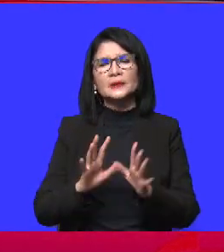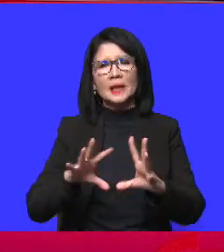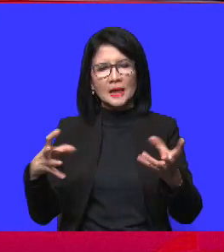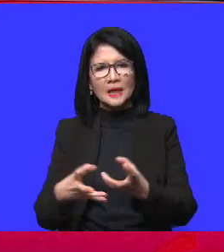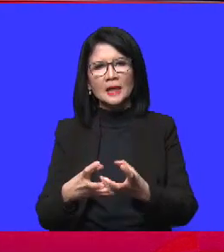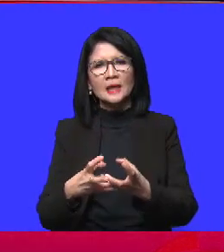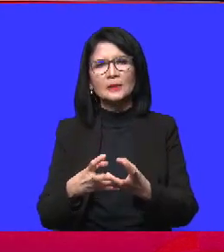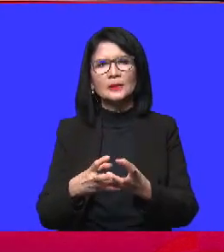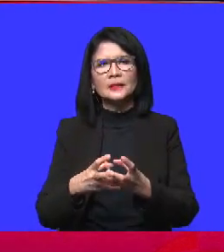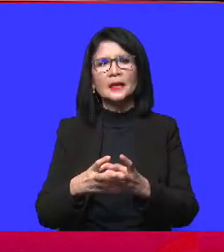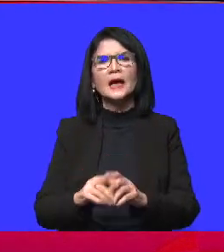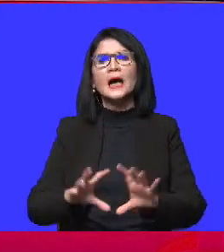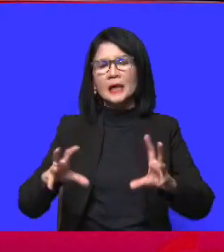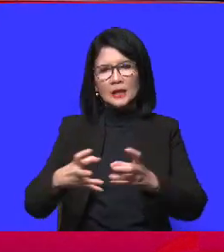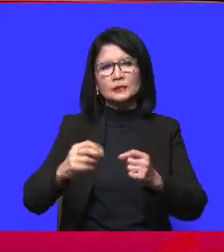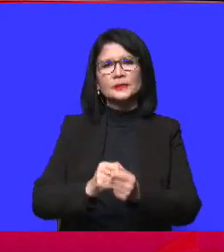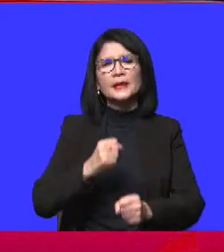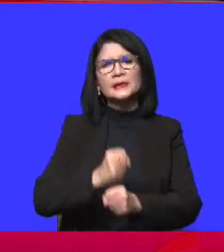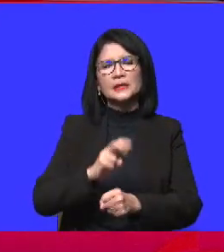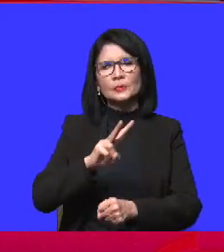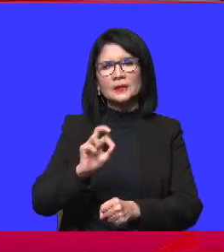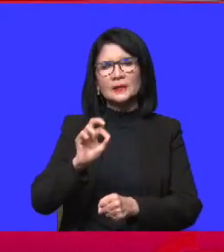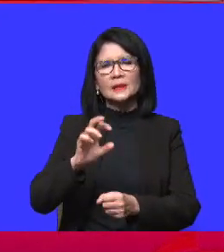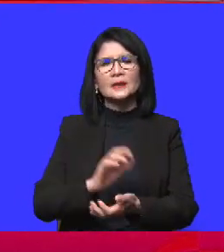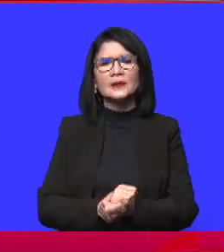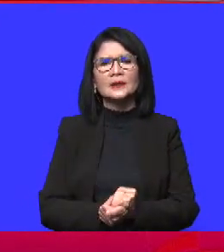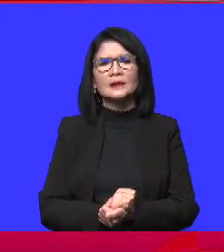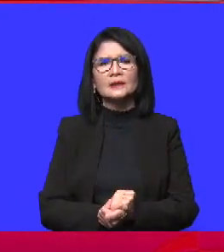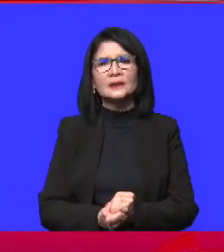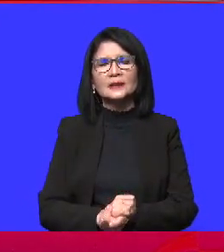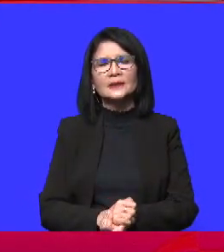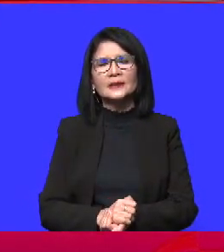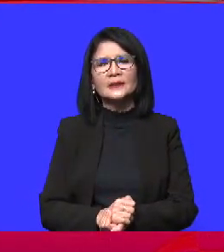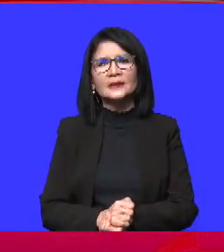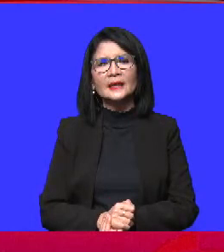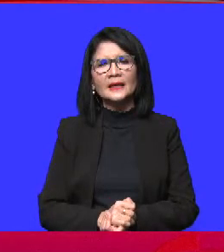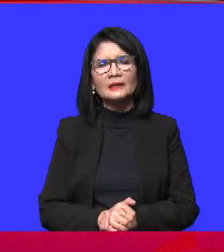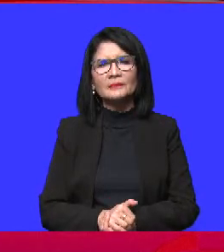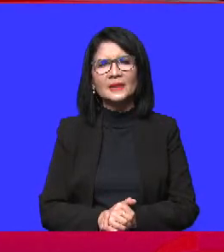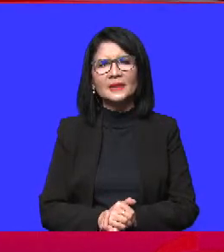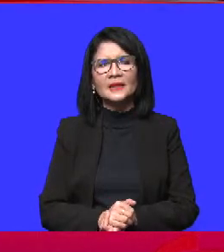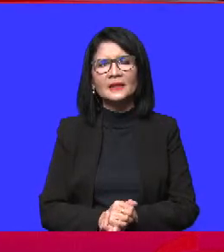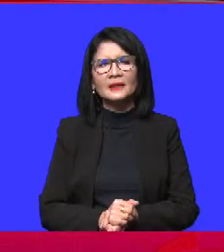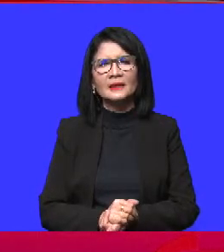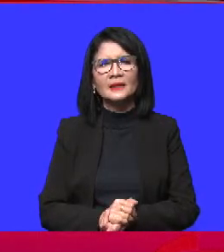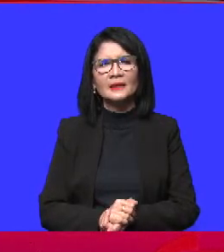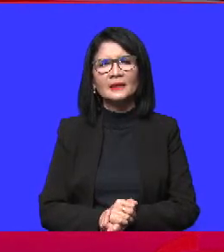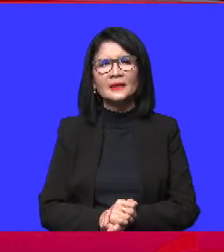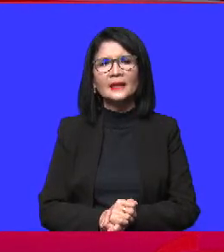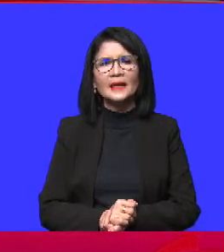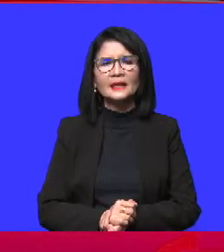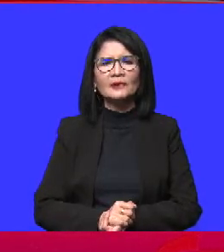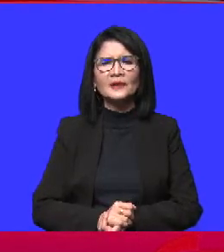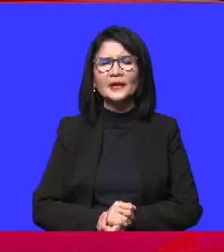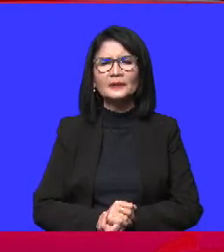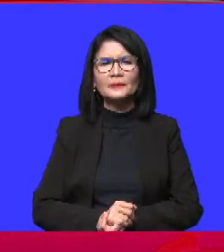Security Council and a member of G20, is attacking the free and sovereign nation of Ukraine.